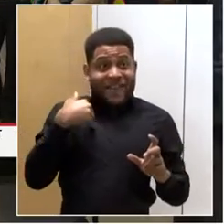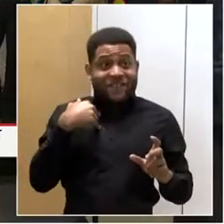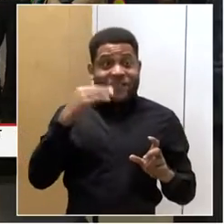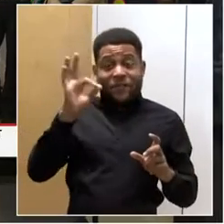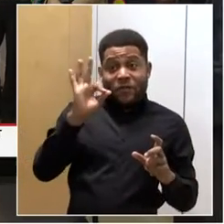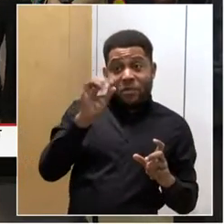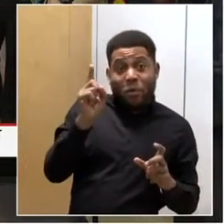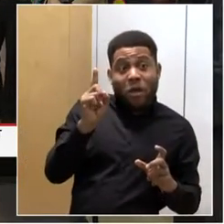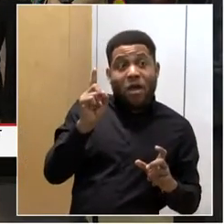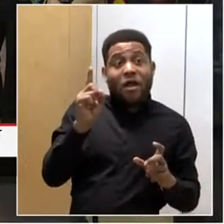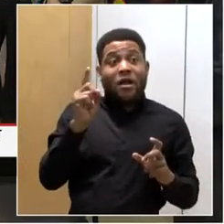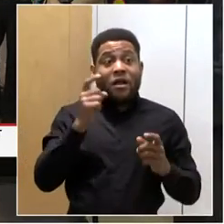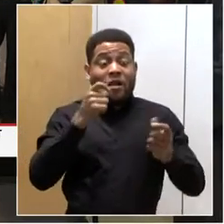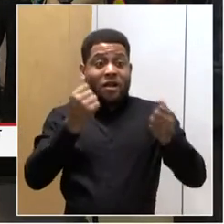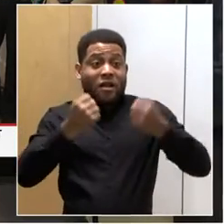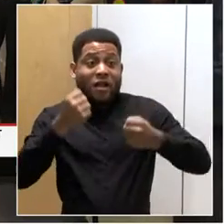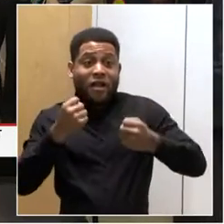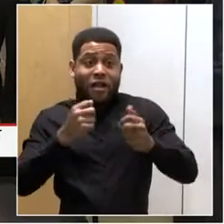over the weekend?